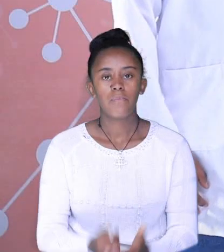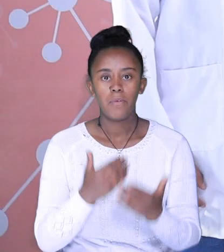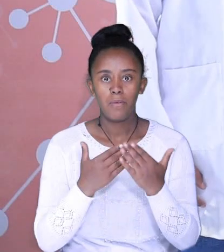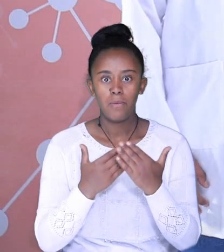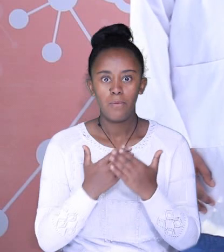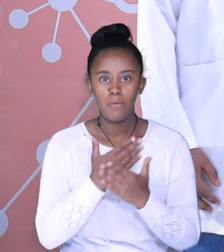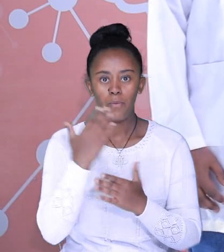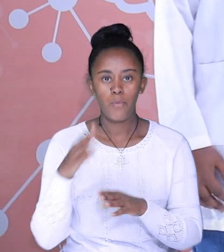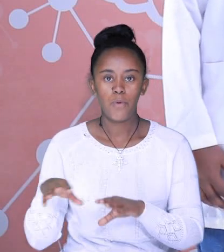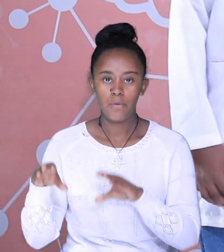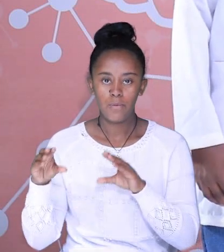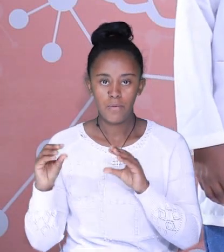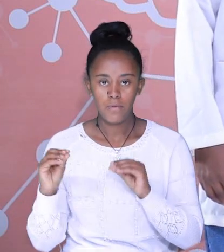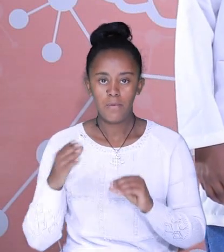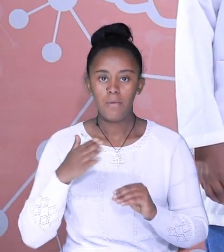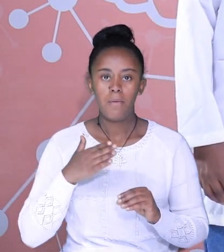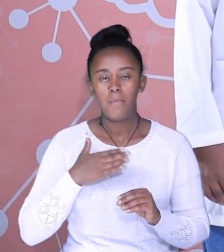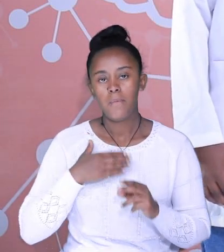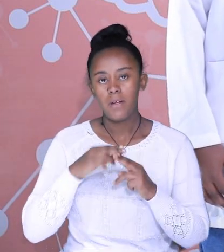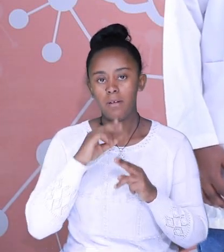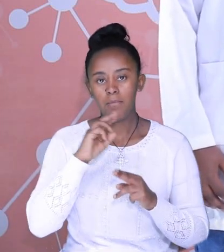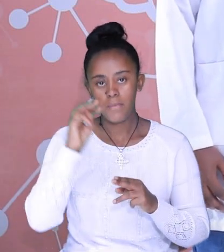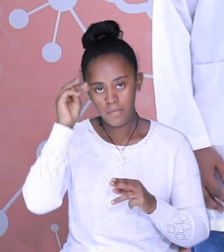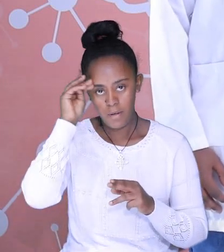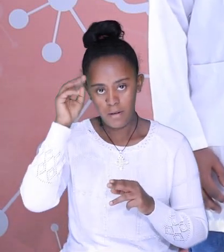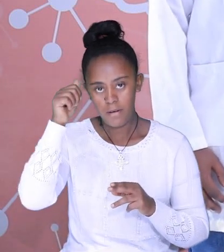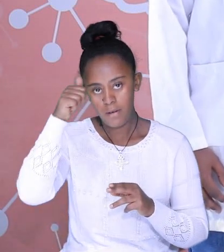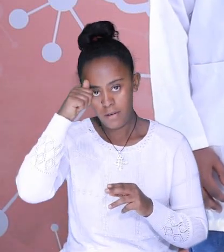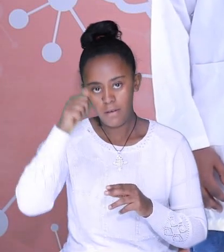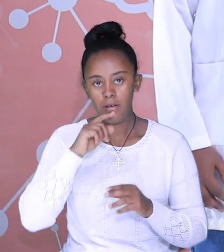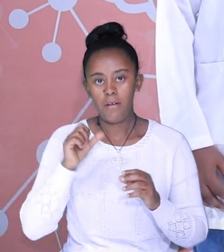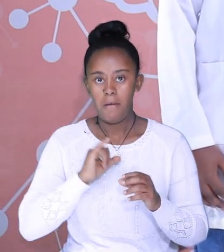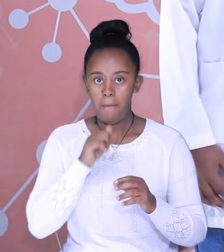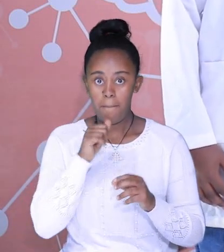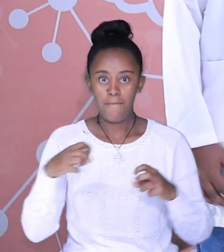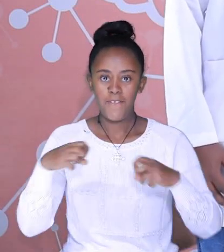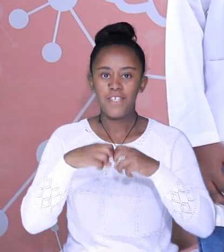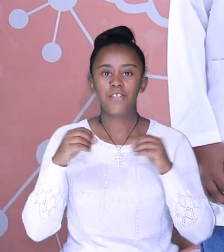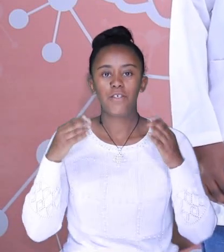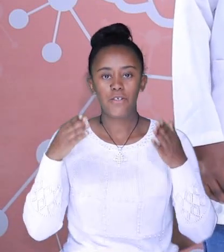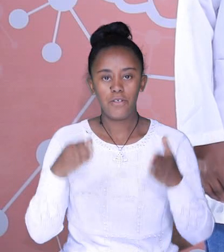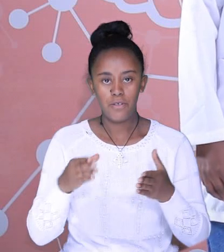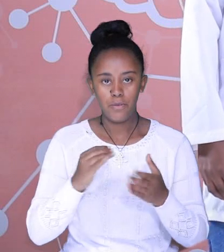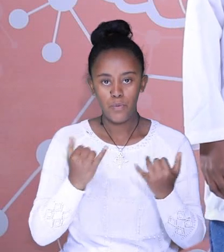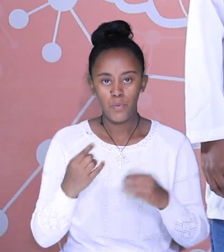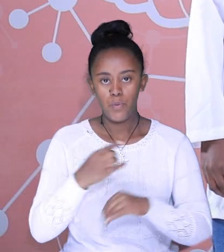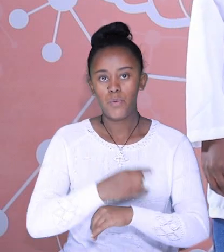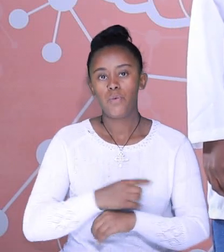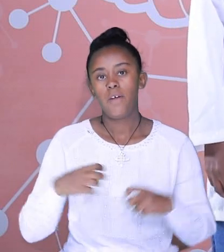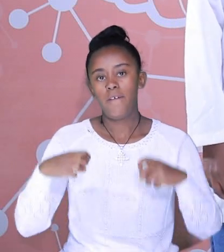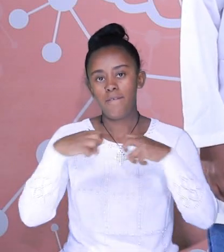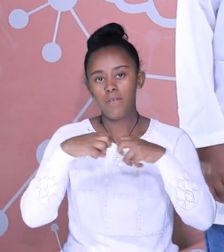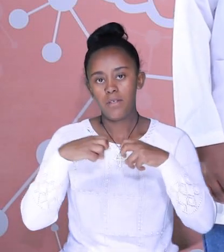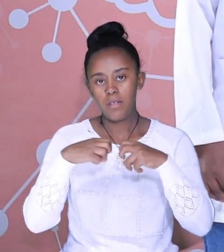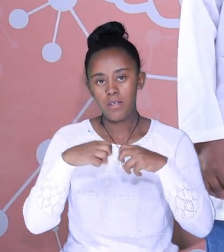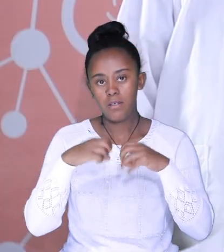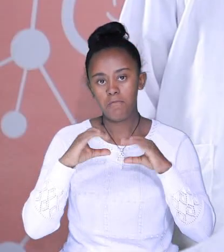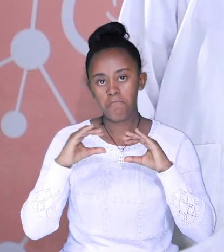morning, students. My name is Mara Gadno. I am a physics teacher. Today, I teach you Physics Grade